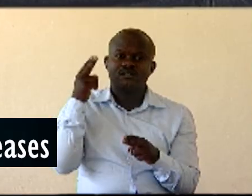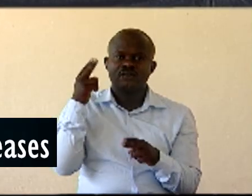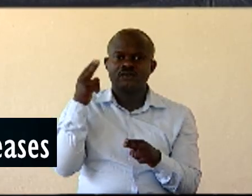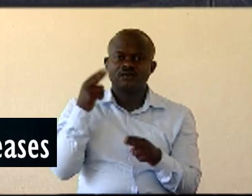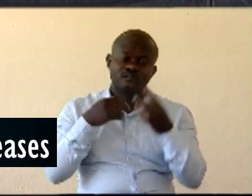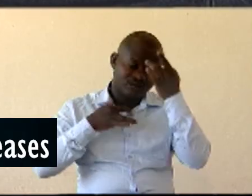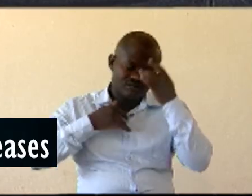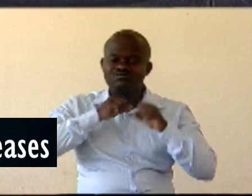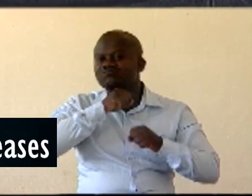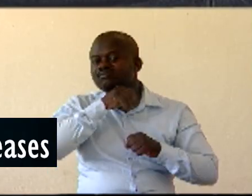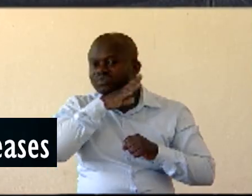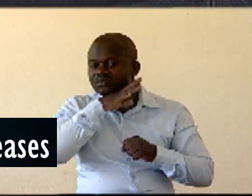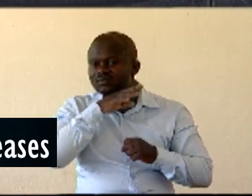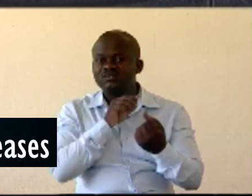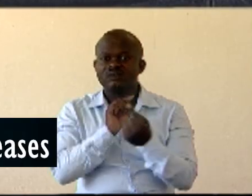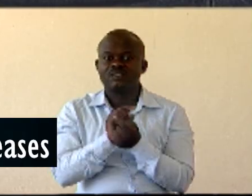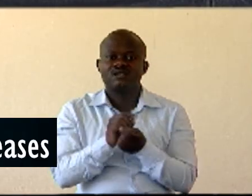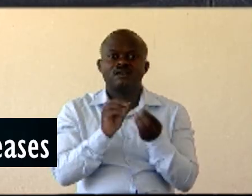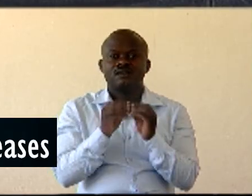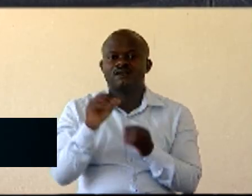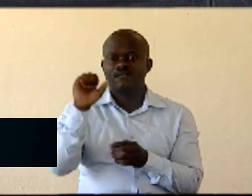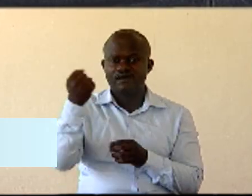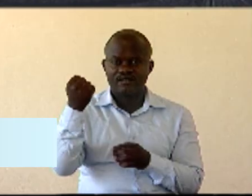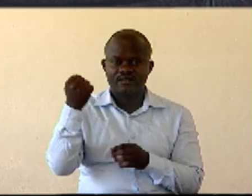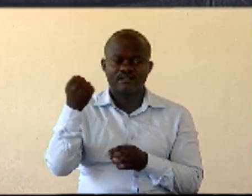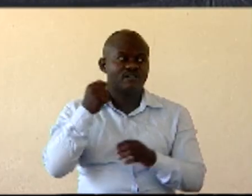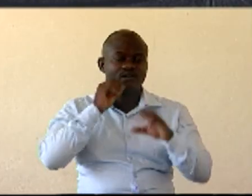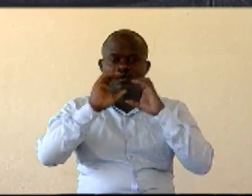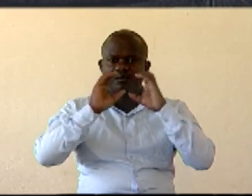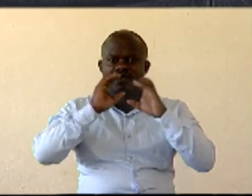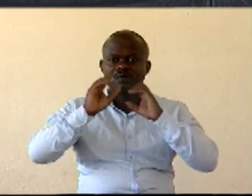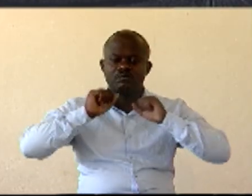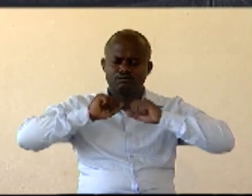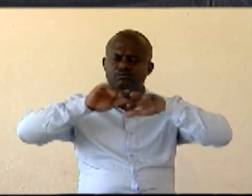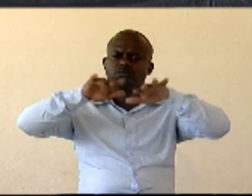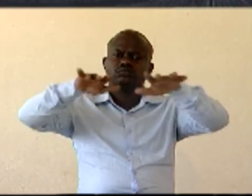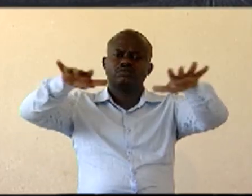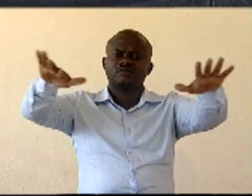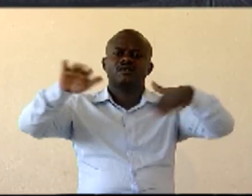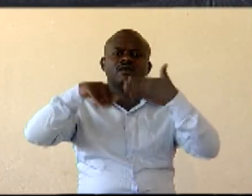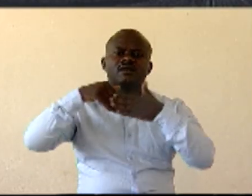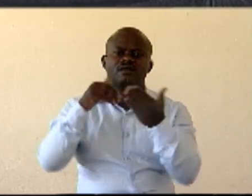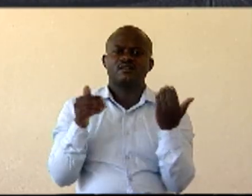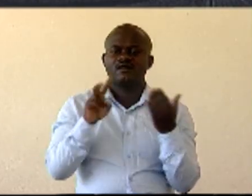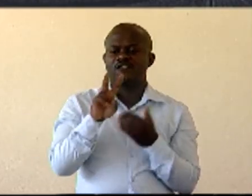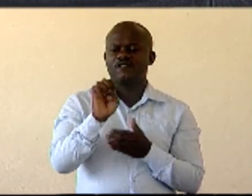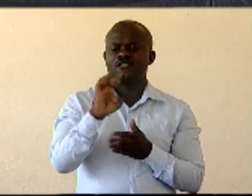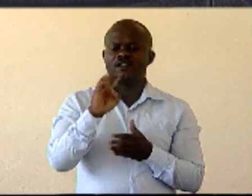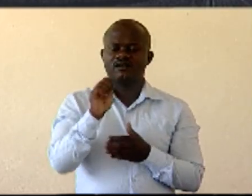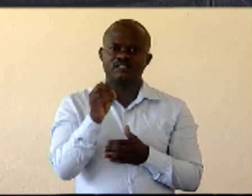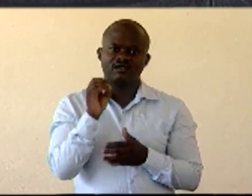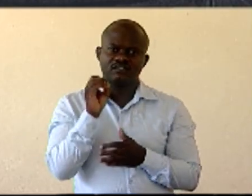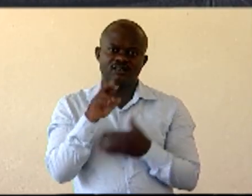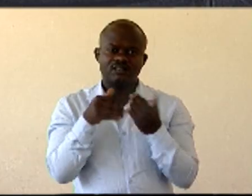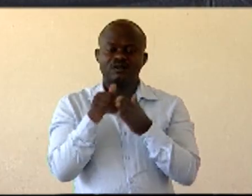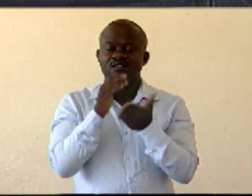contagious. Number 5, communicable diseases are also spread by vectors. We also have some diseases that are spread